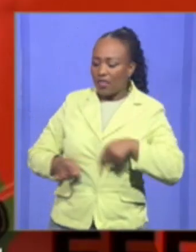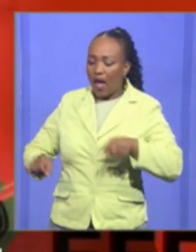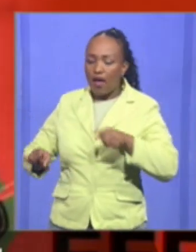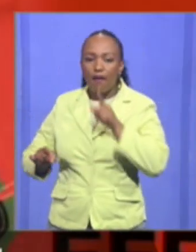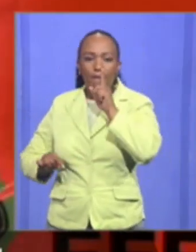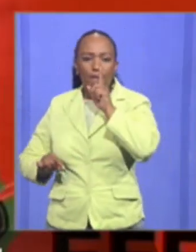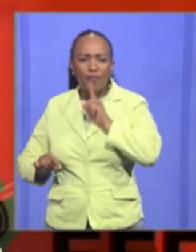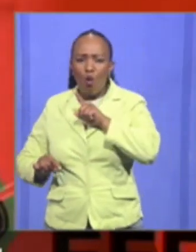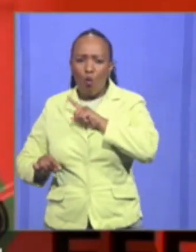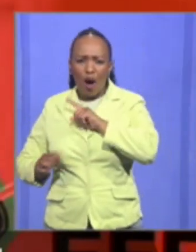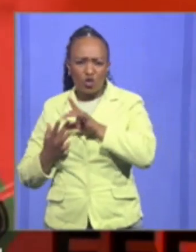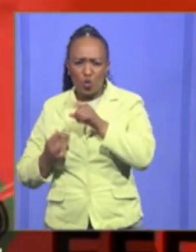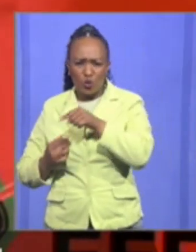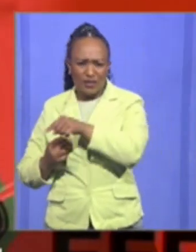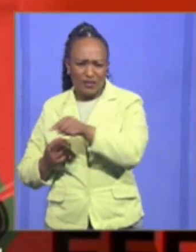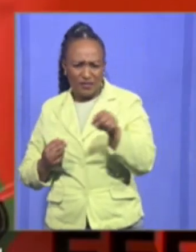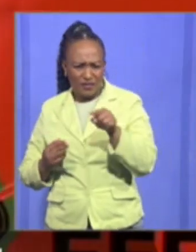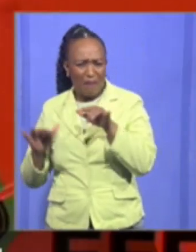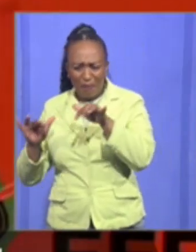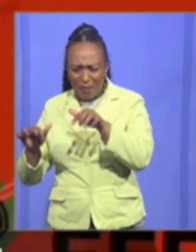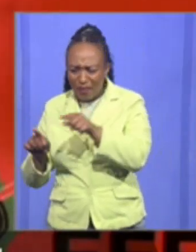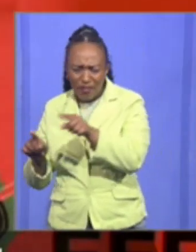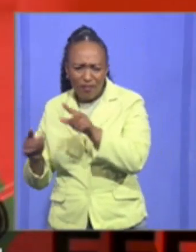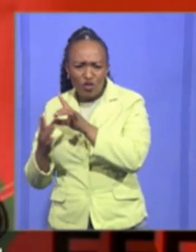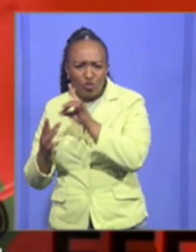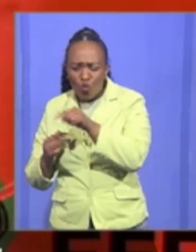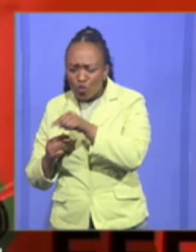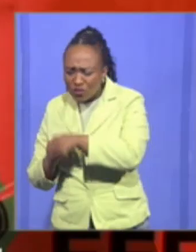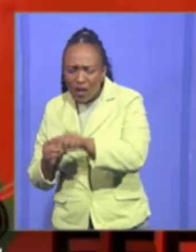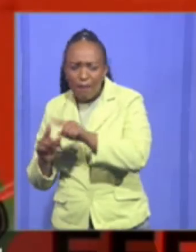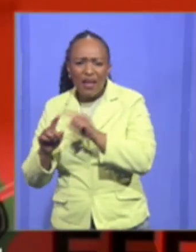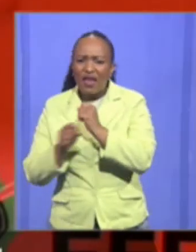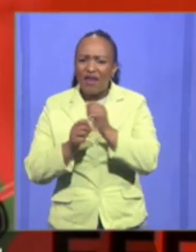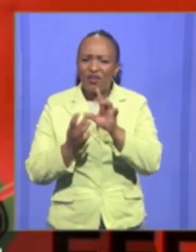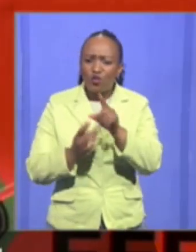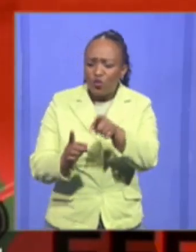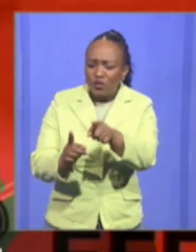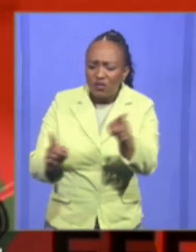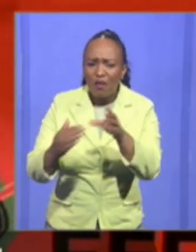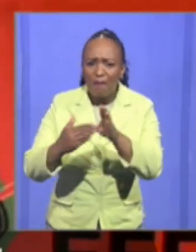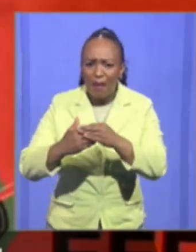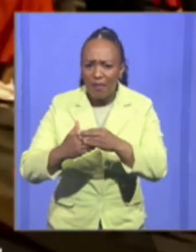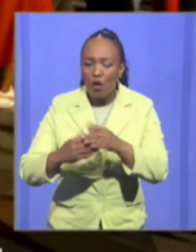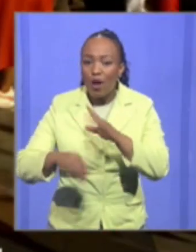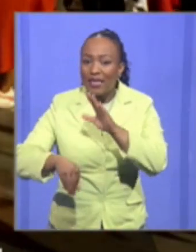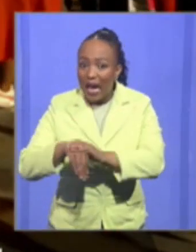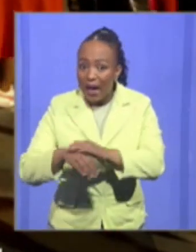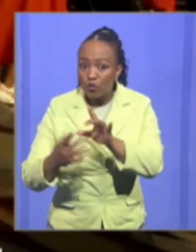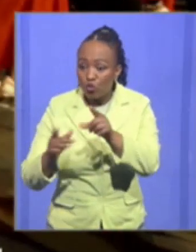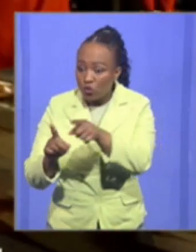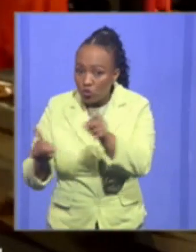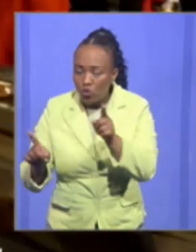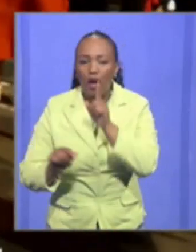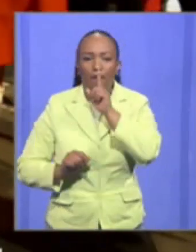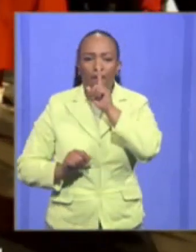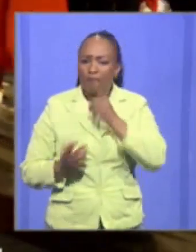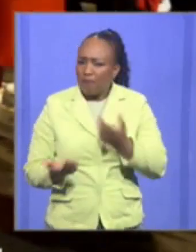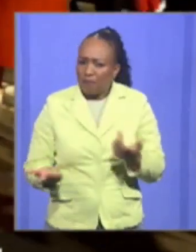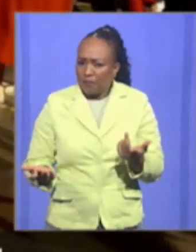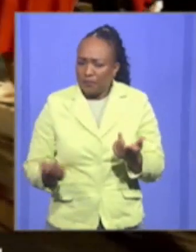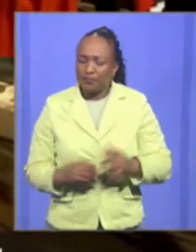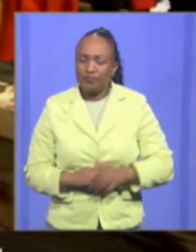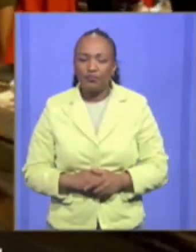do you keep on choosing the people who never choose you when it is time for them to choose you? Go tšwa diripa